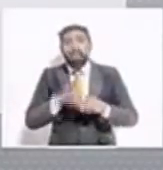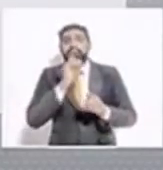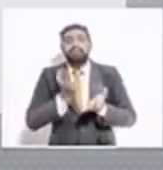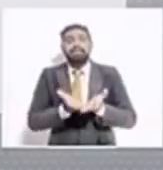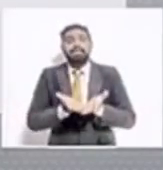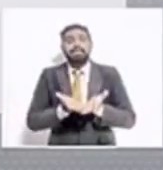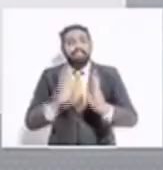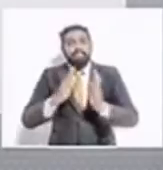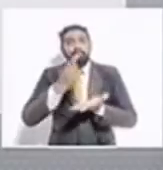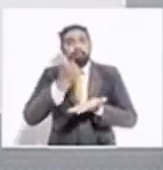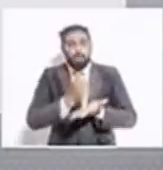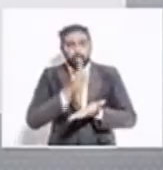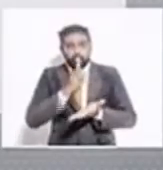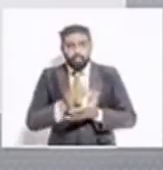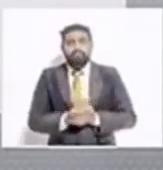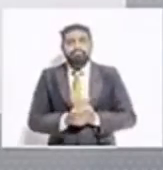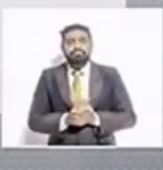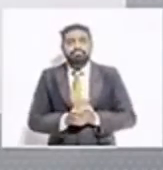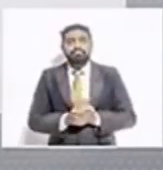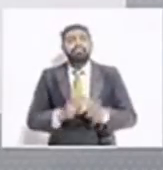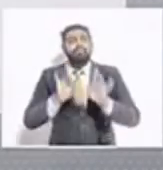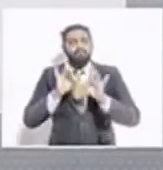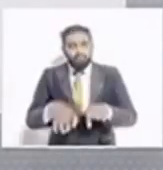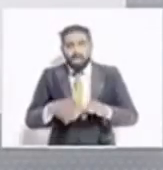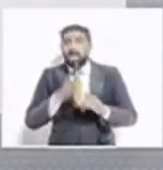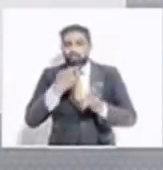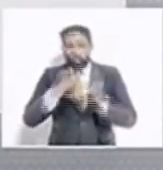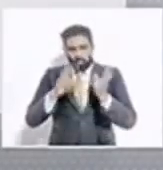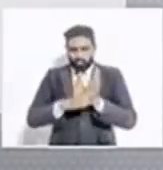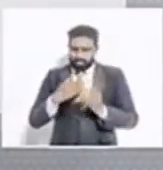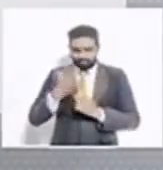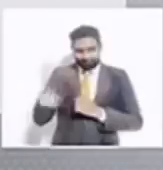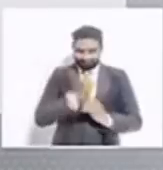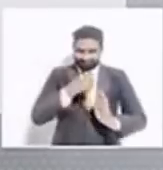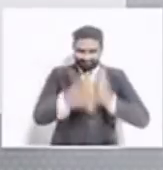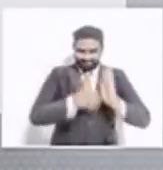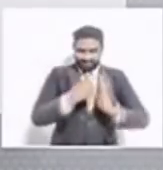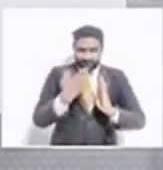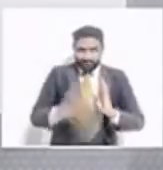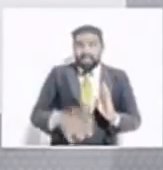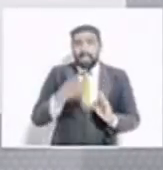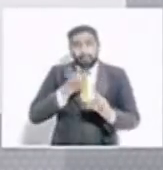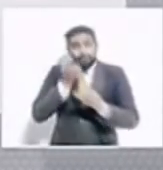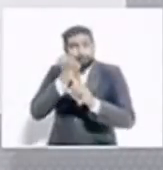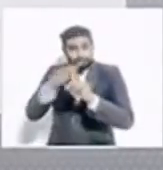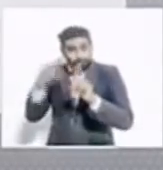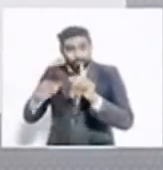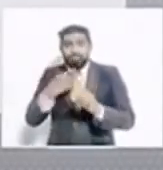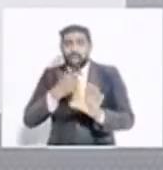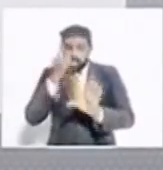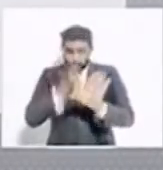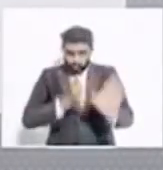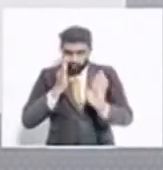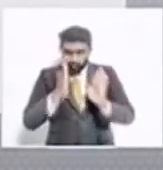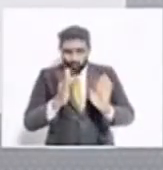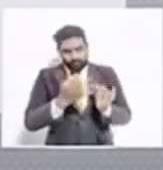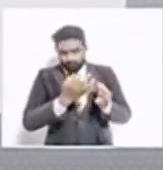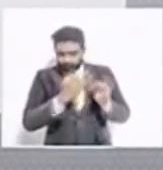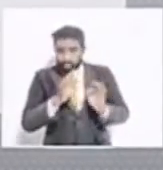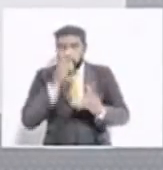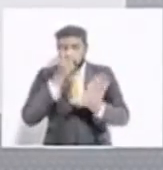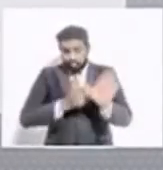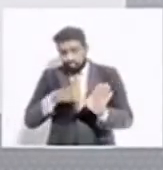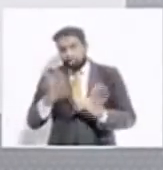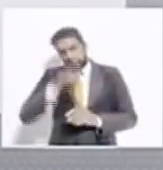period granted to repay the loan cannot exceed 12 months. India granted this loan to Sri Lanka against a